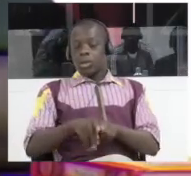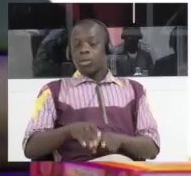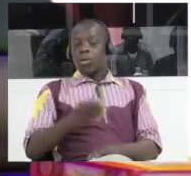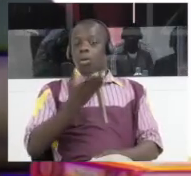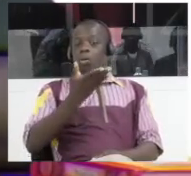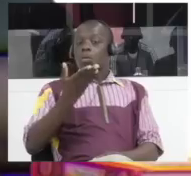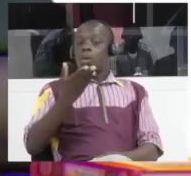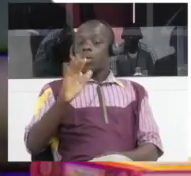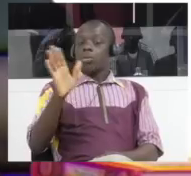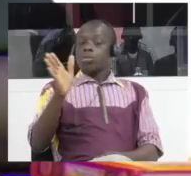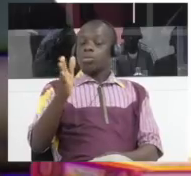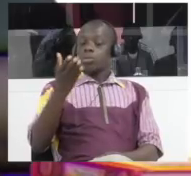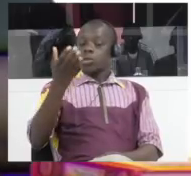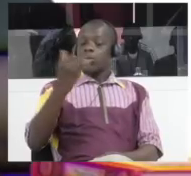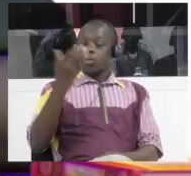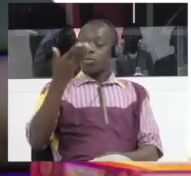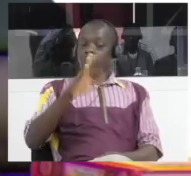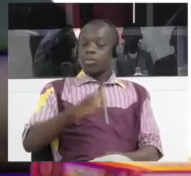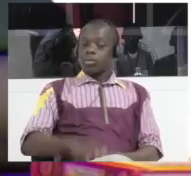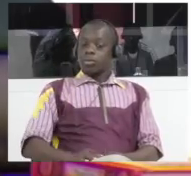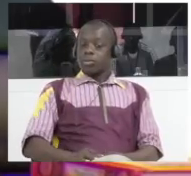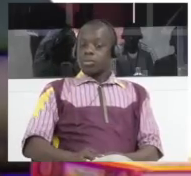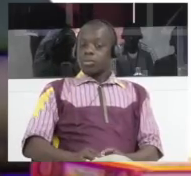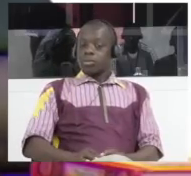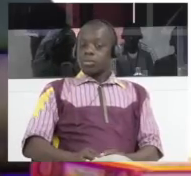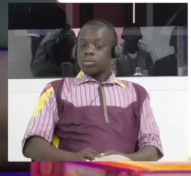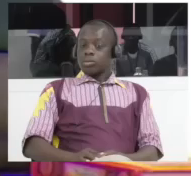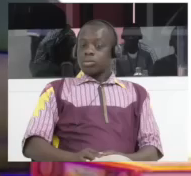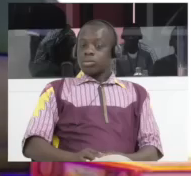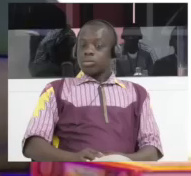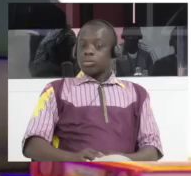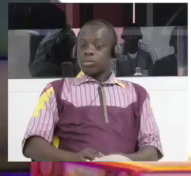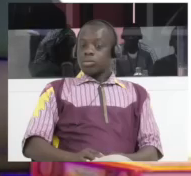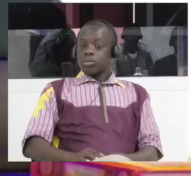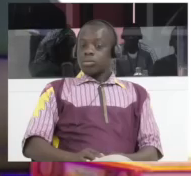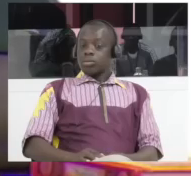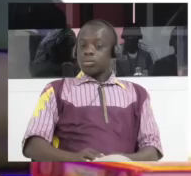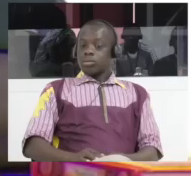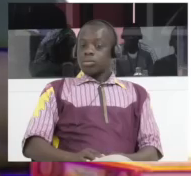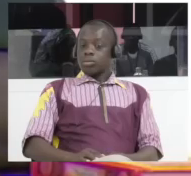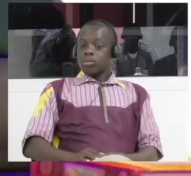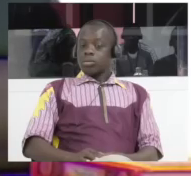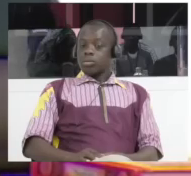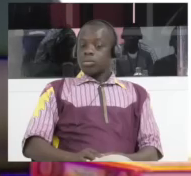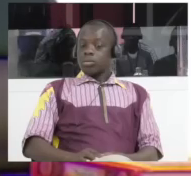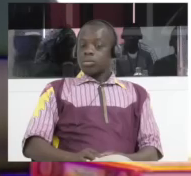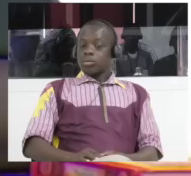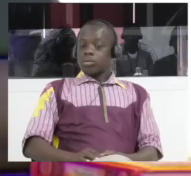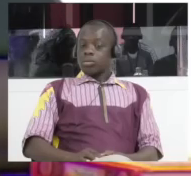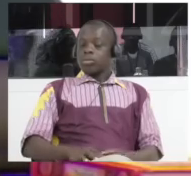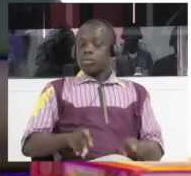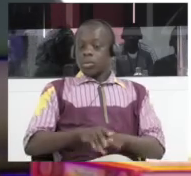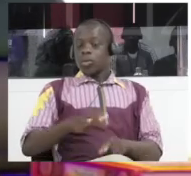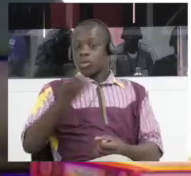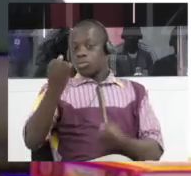asked where was he coming from. Then he told me he went on a round to drive around Banjul